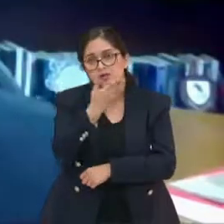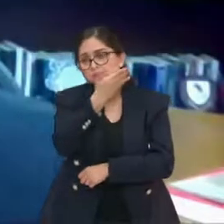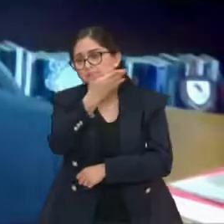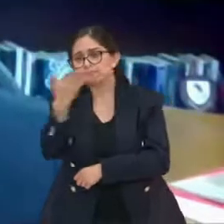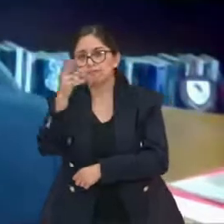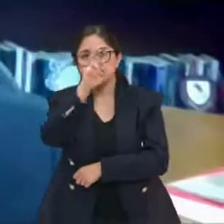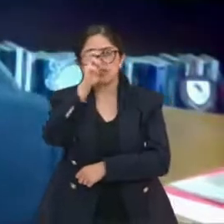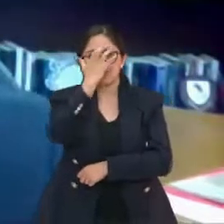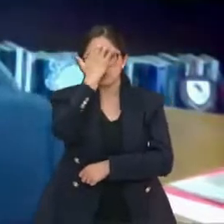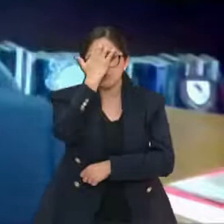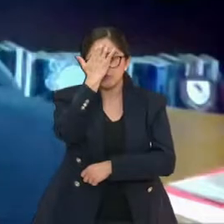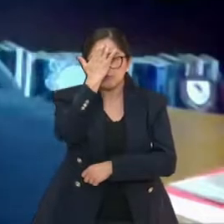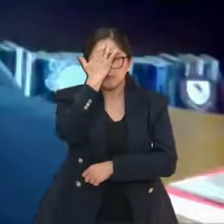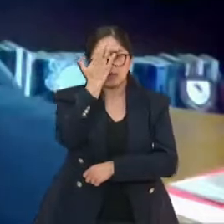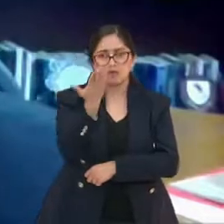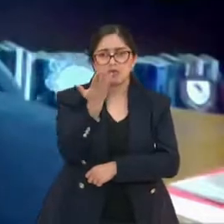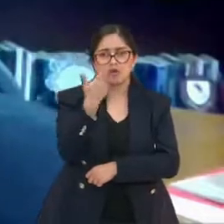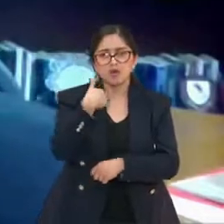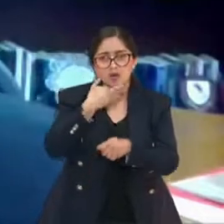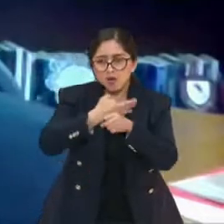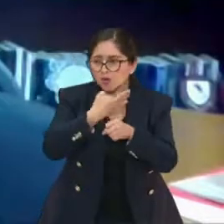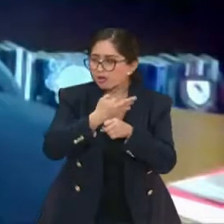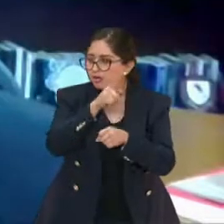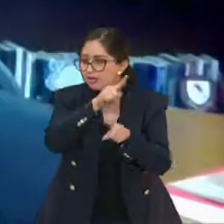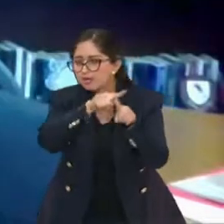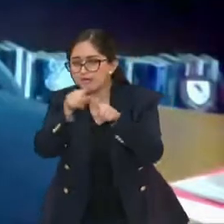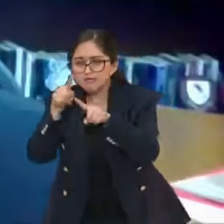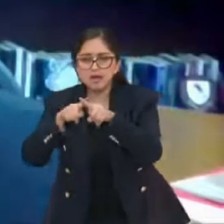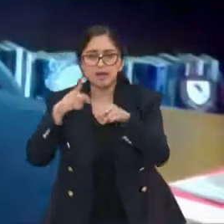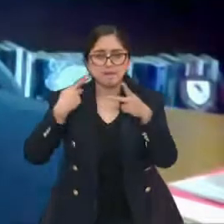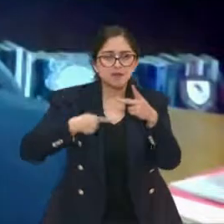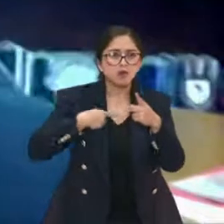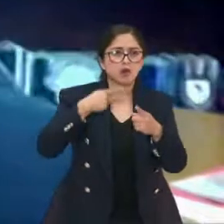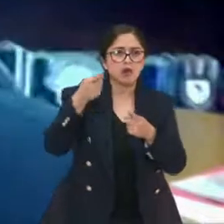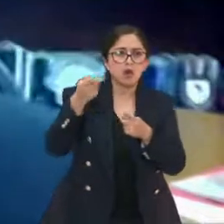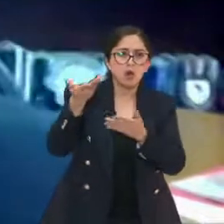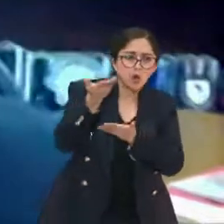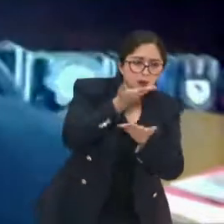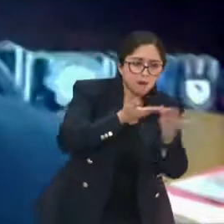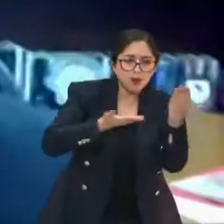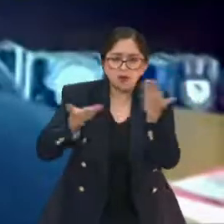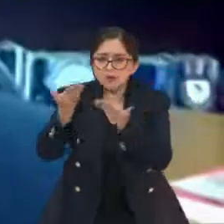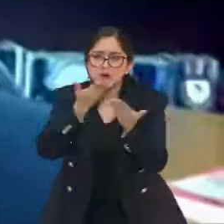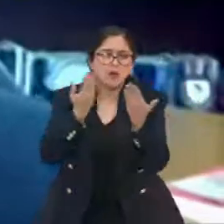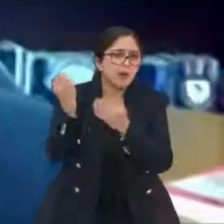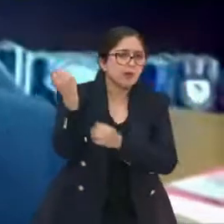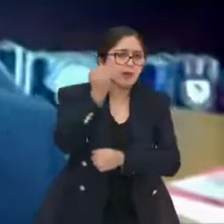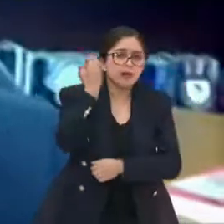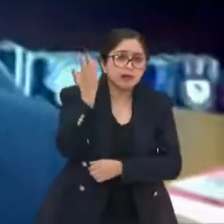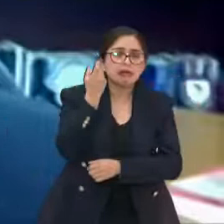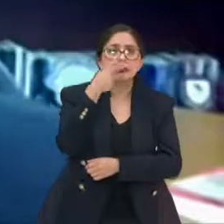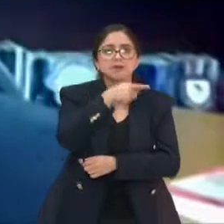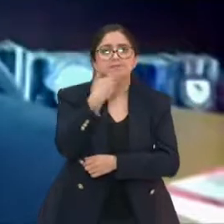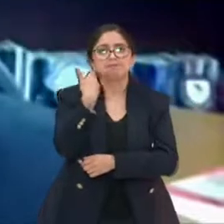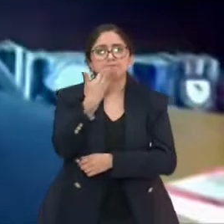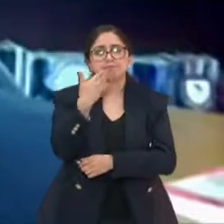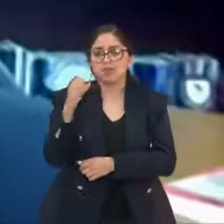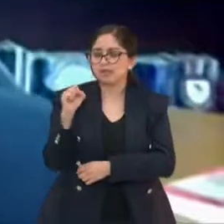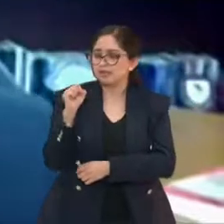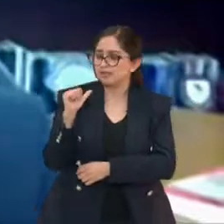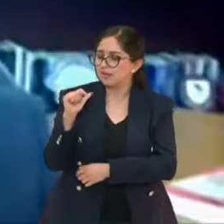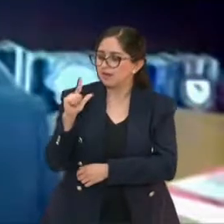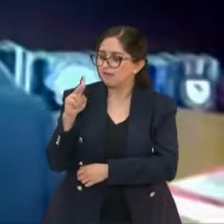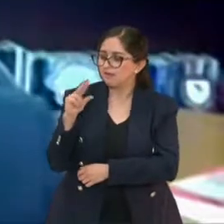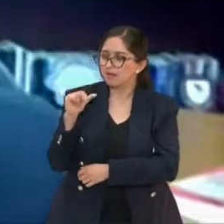to happen in next election. This is a recognition, and I think all the speakers agree on